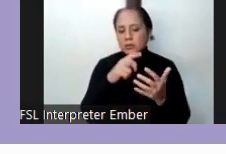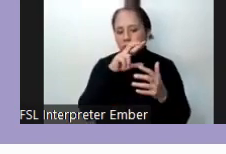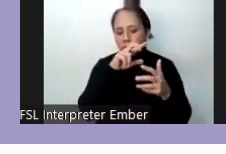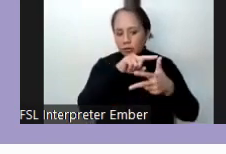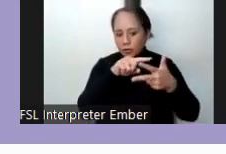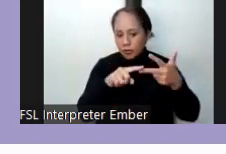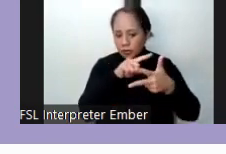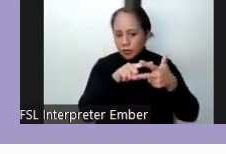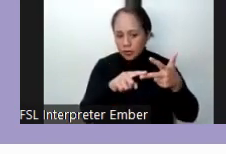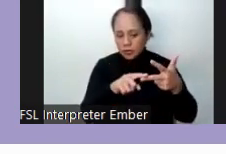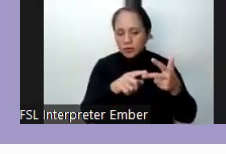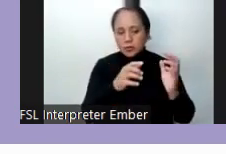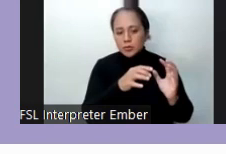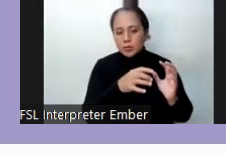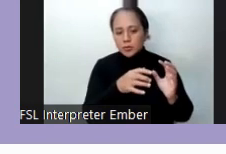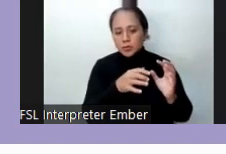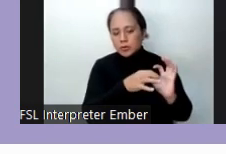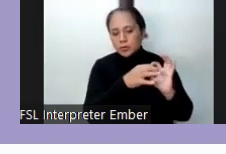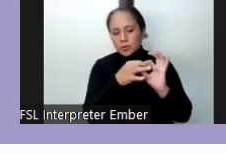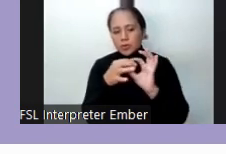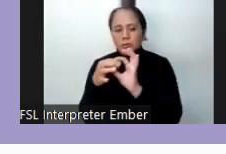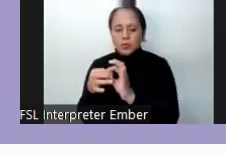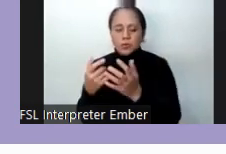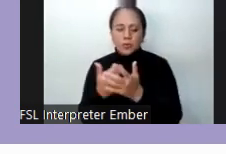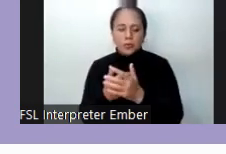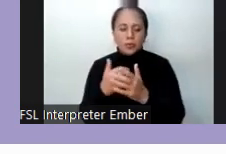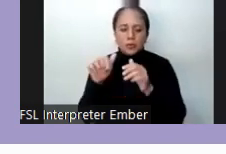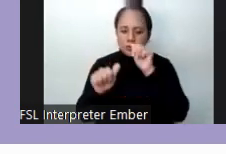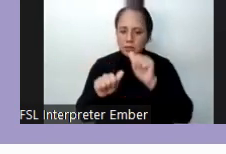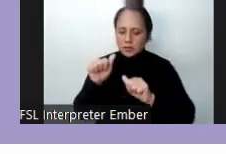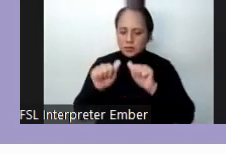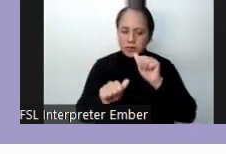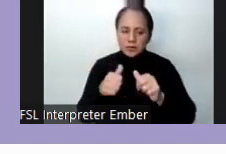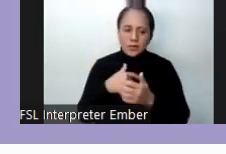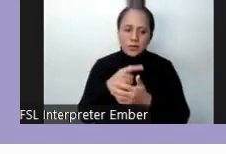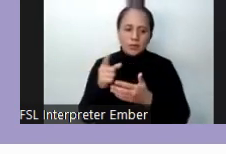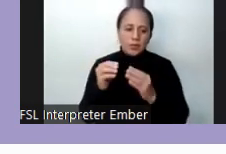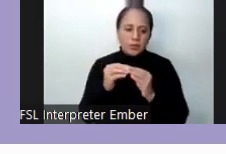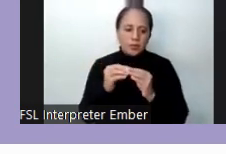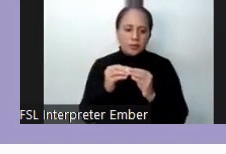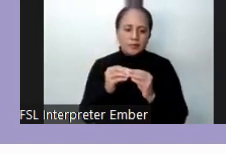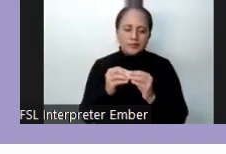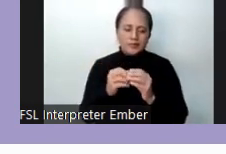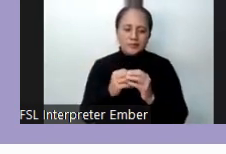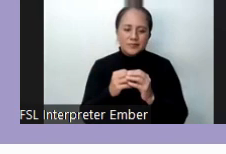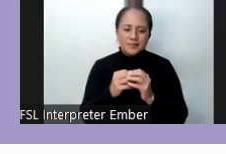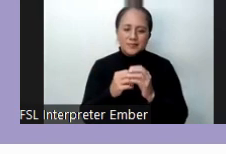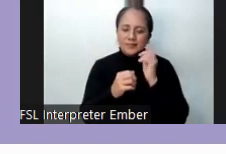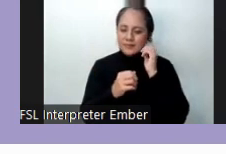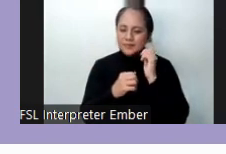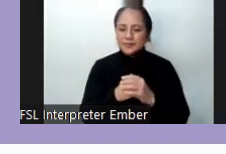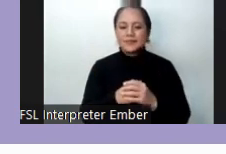are integrated across their assessment tasks and serve as basis for our research design and assessment